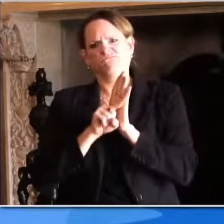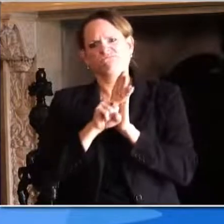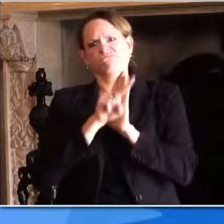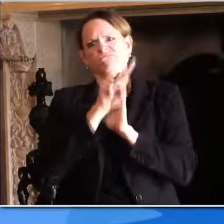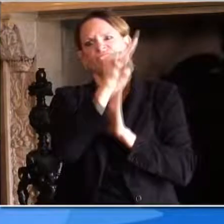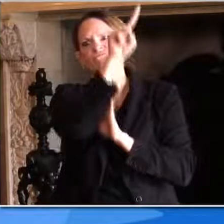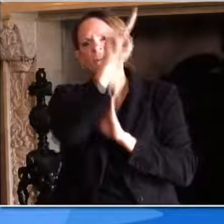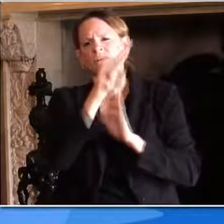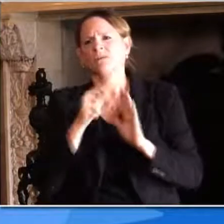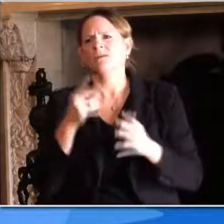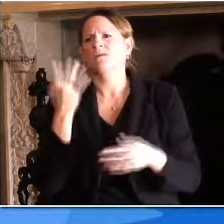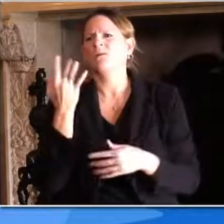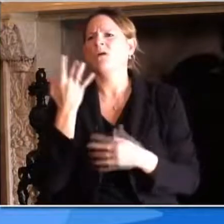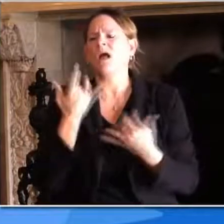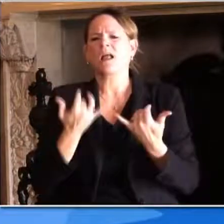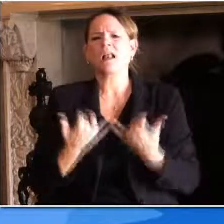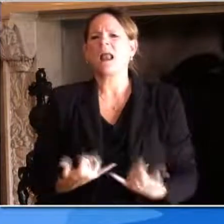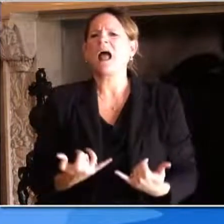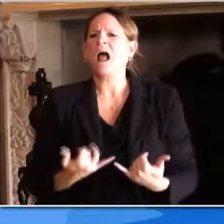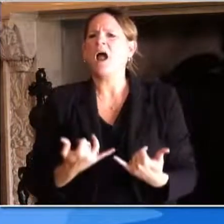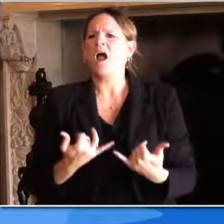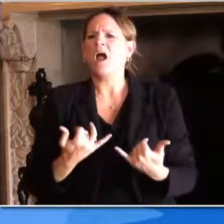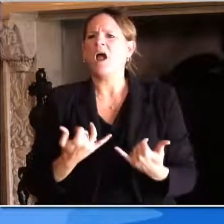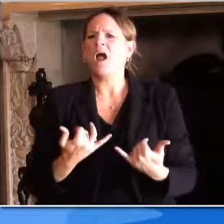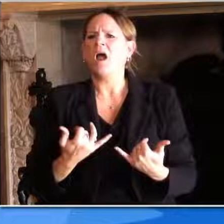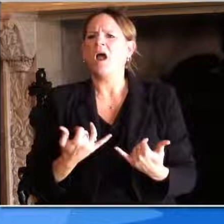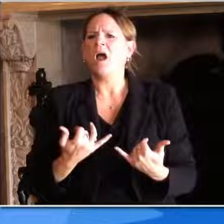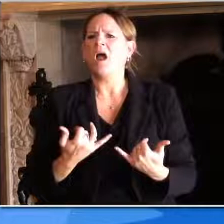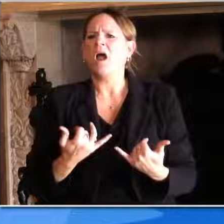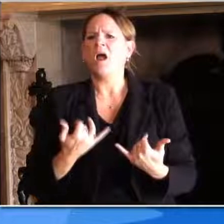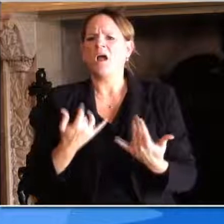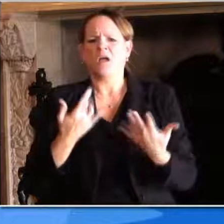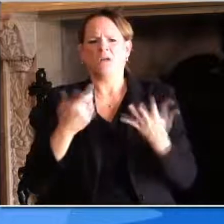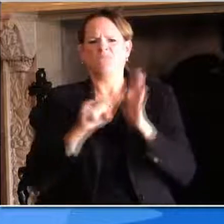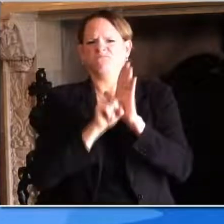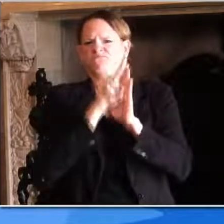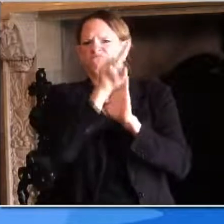rather than earlier? And